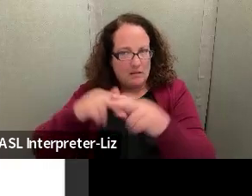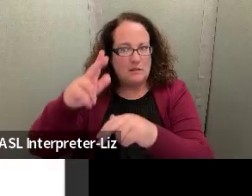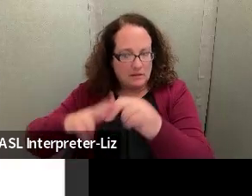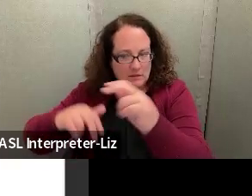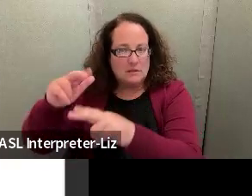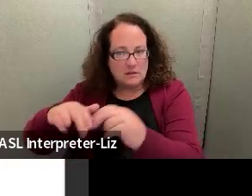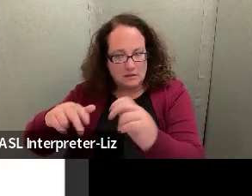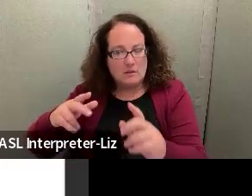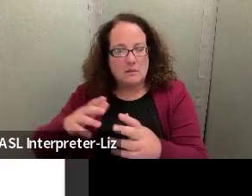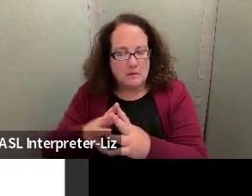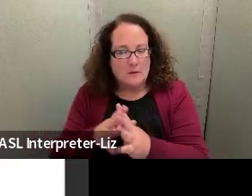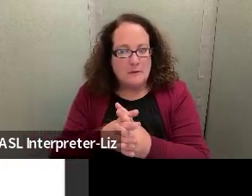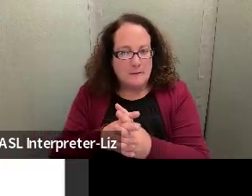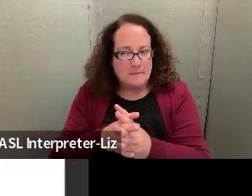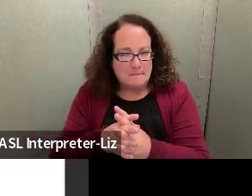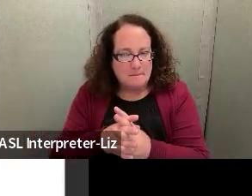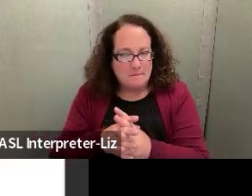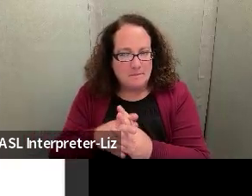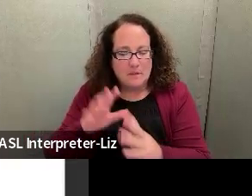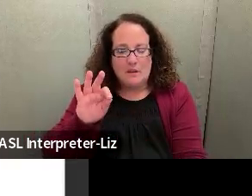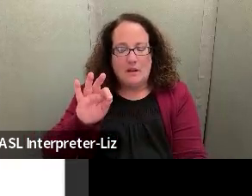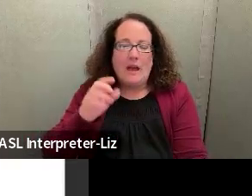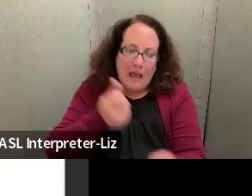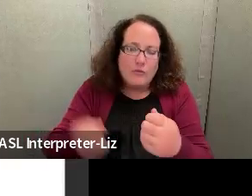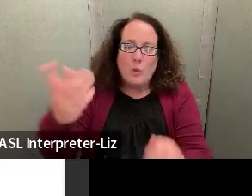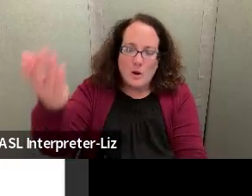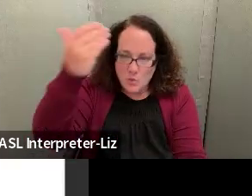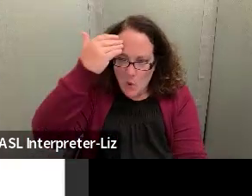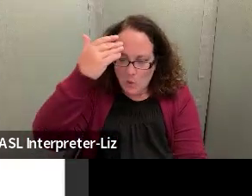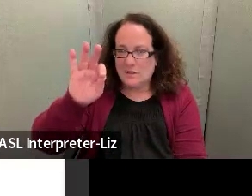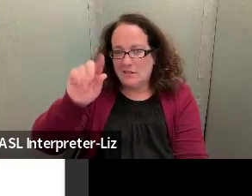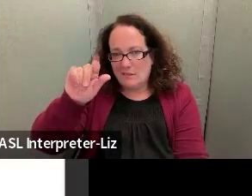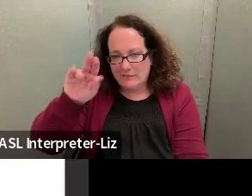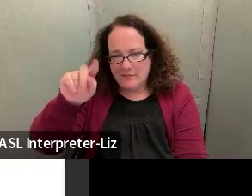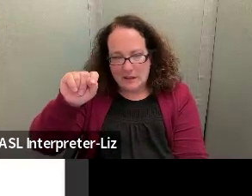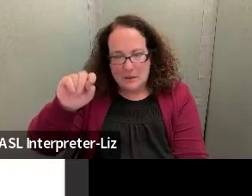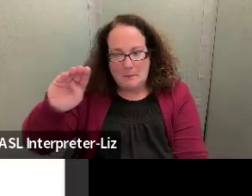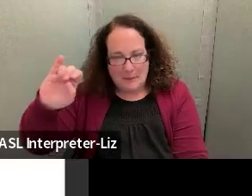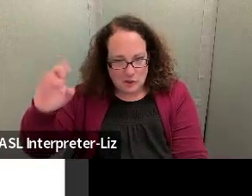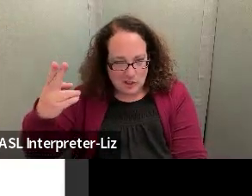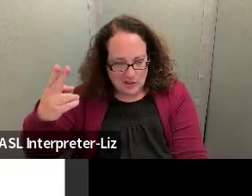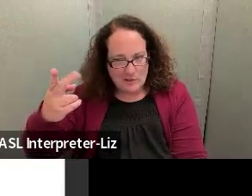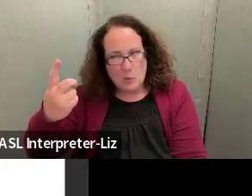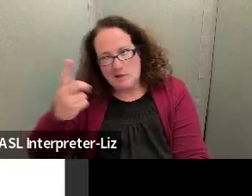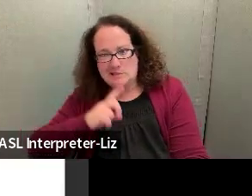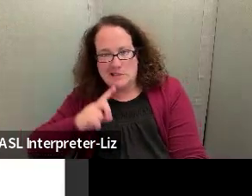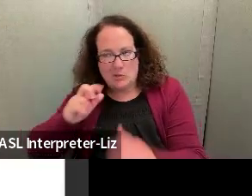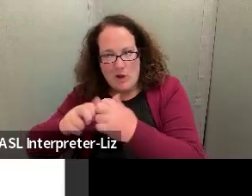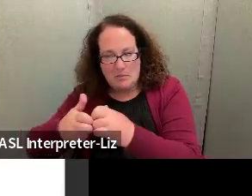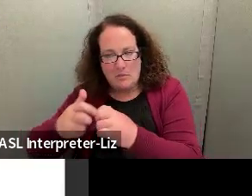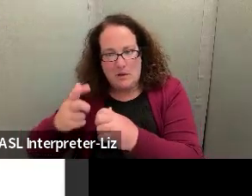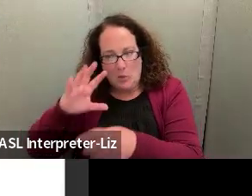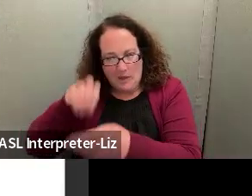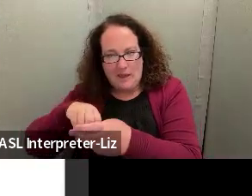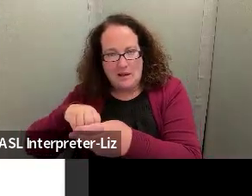about Flint, Michigan. Flint, Michigan, the problem was because of a single mistake, and it was in the water. The lead came